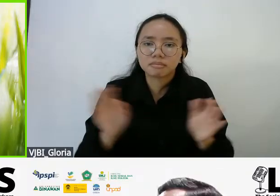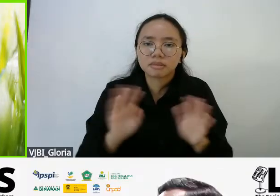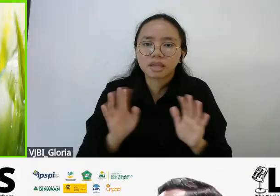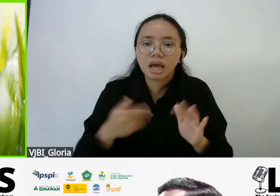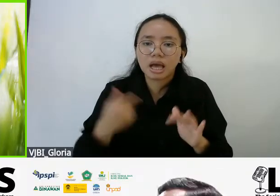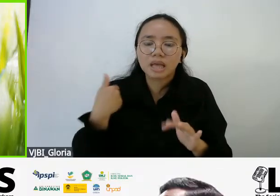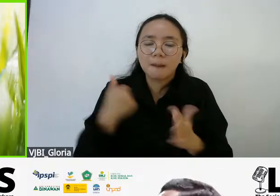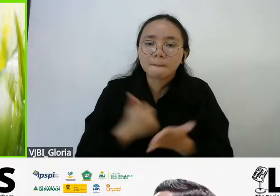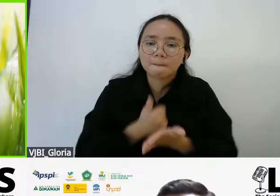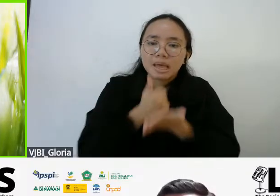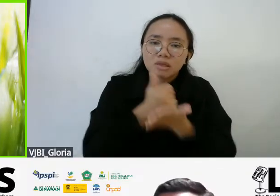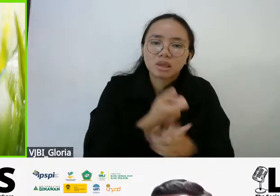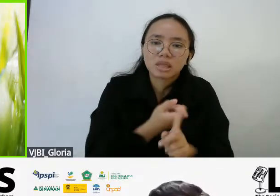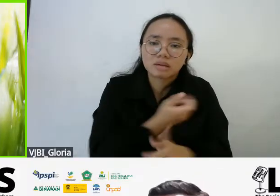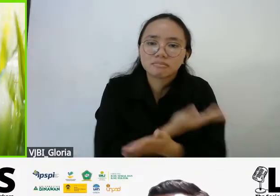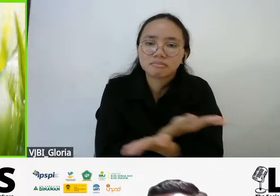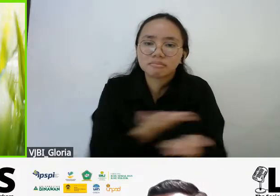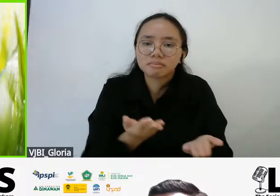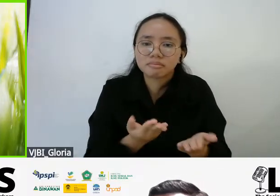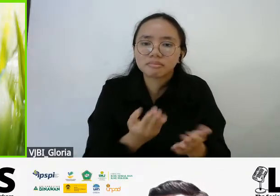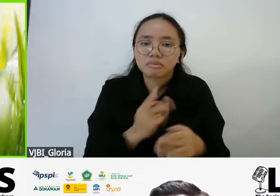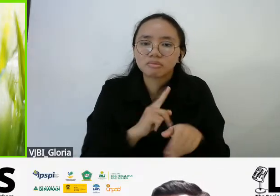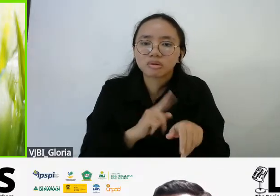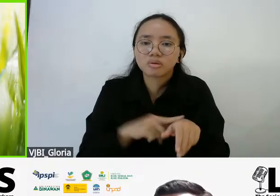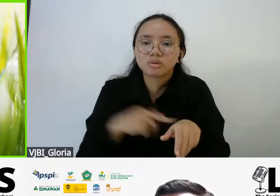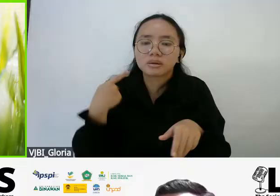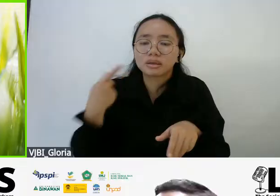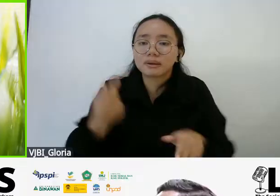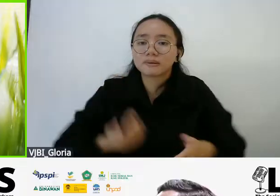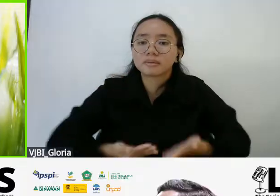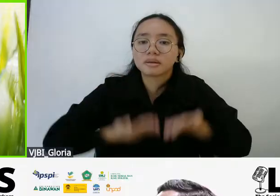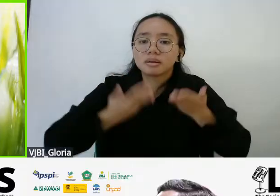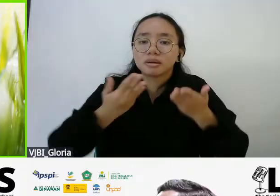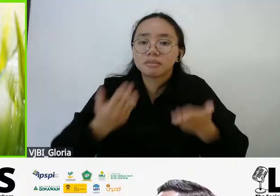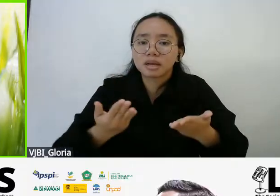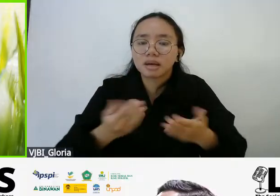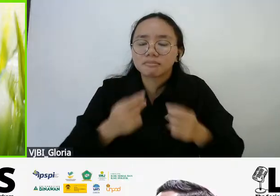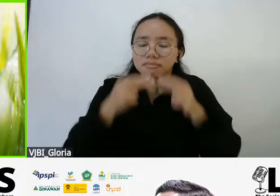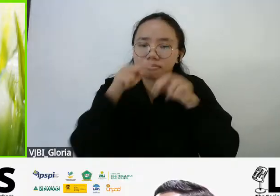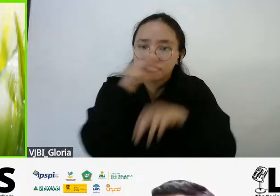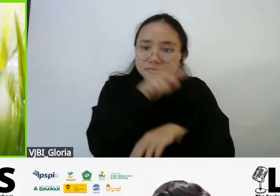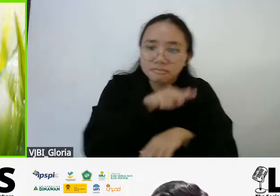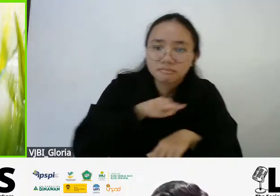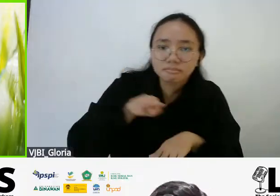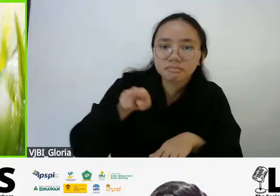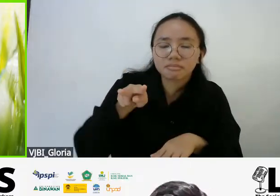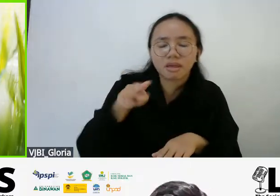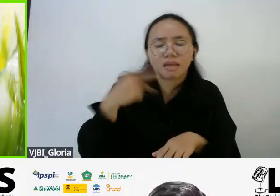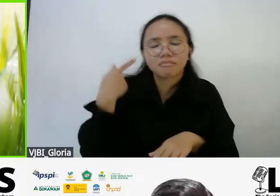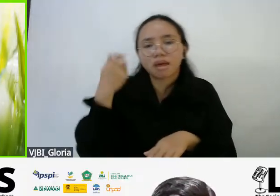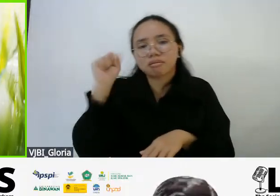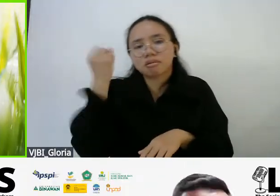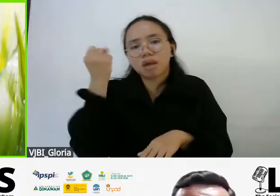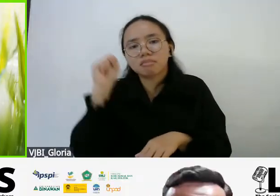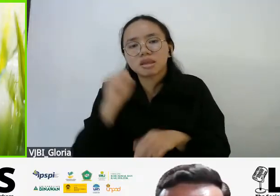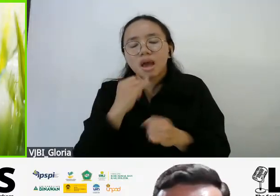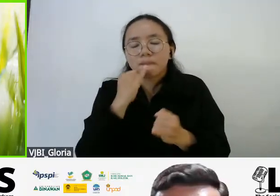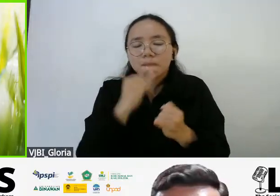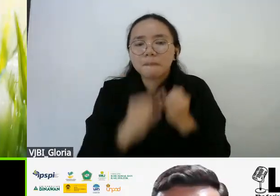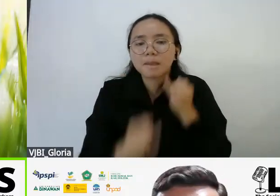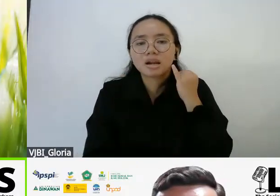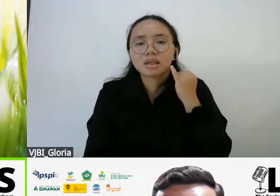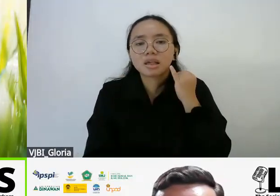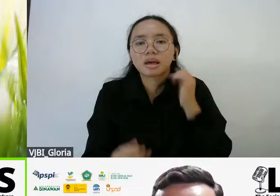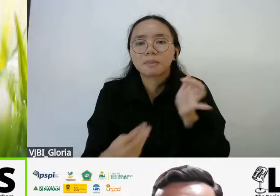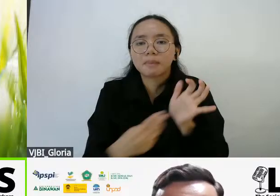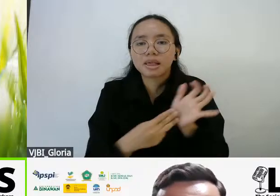not going to come even close to solving the problems around homelessness. Yeah, agree. Thank